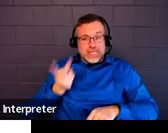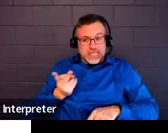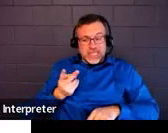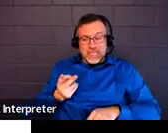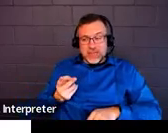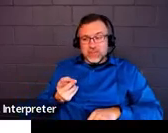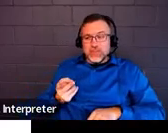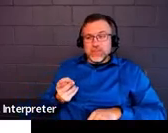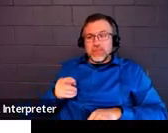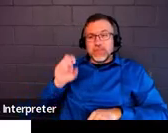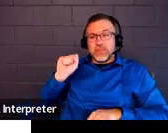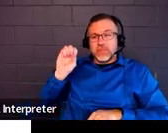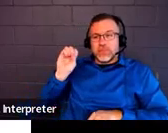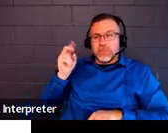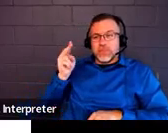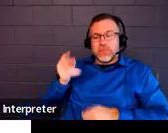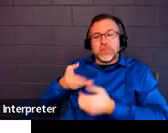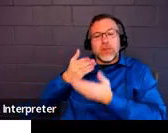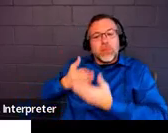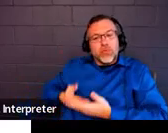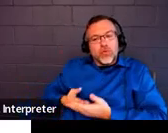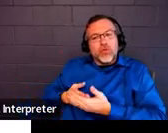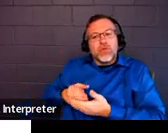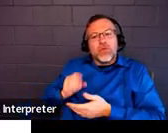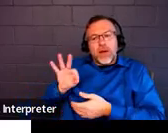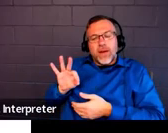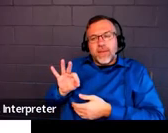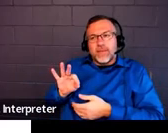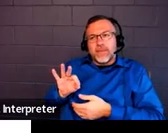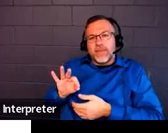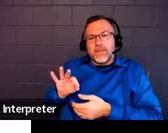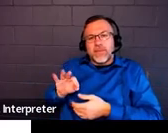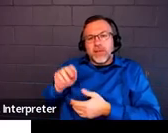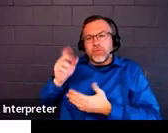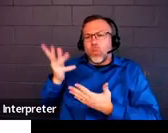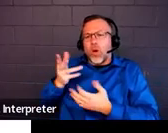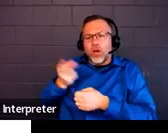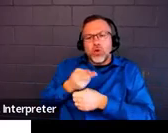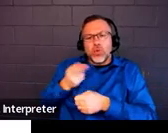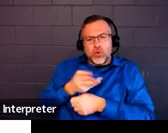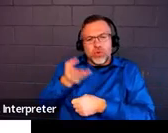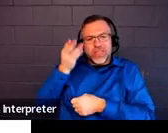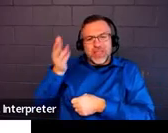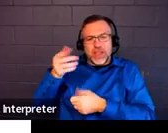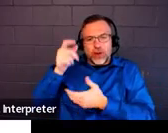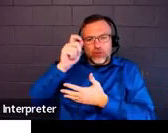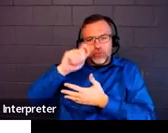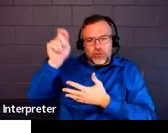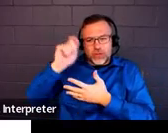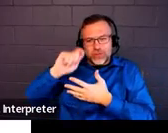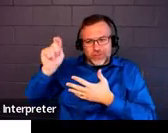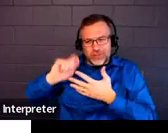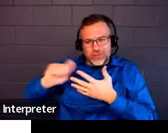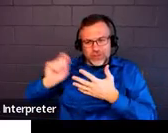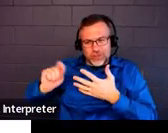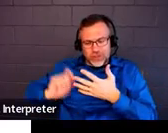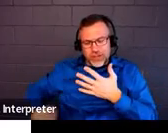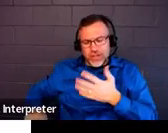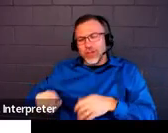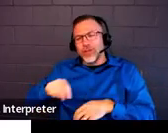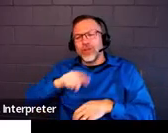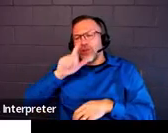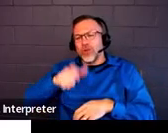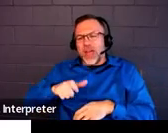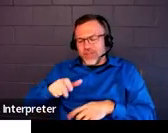the sources of evidence are there for you to check off. So you're not needing to, rustle around